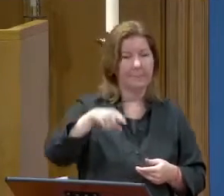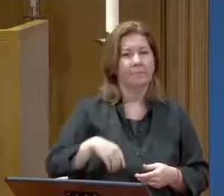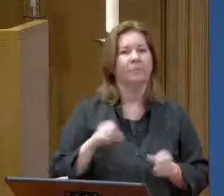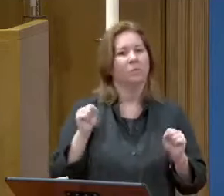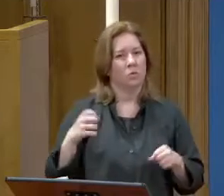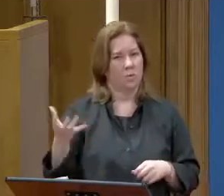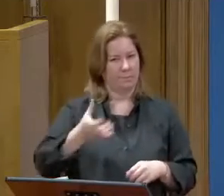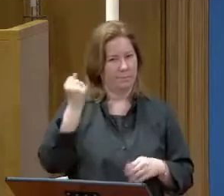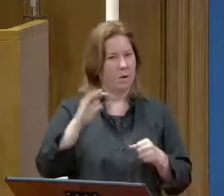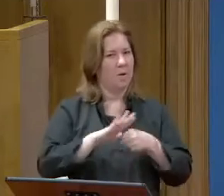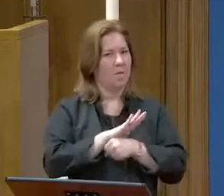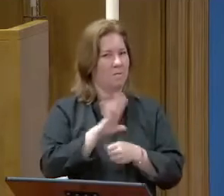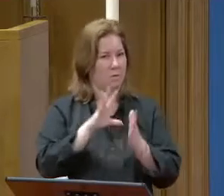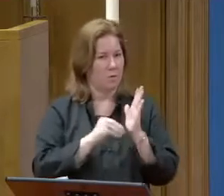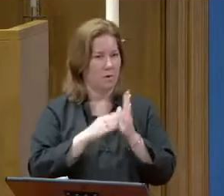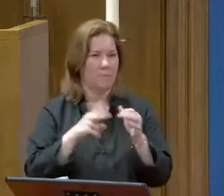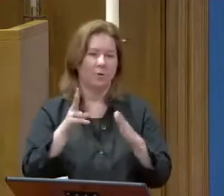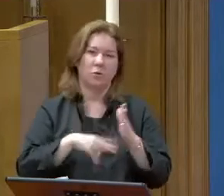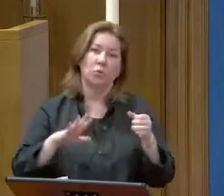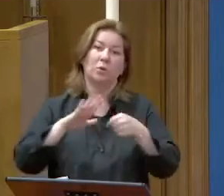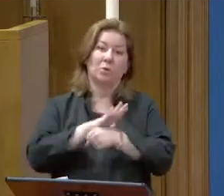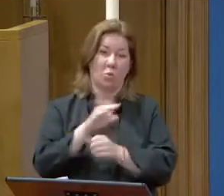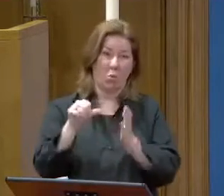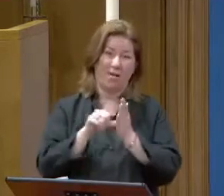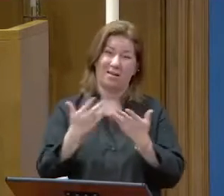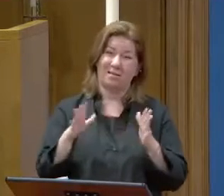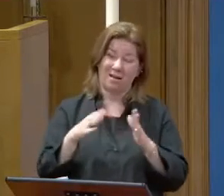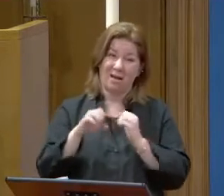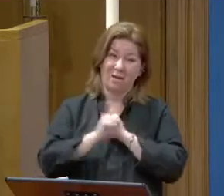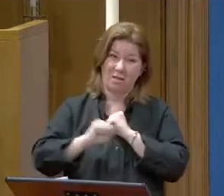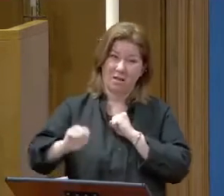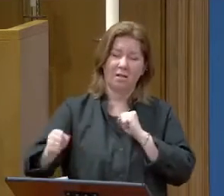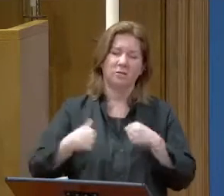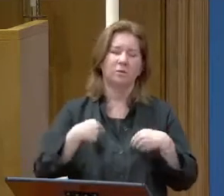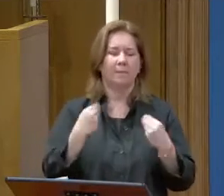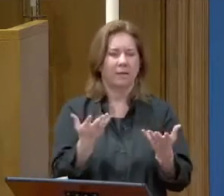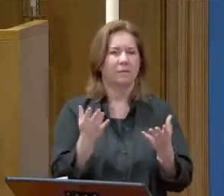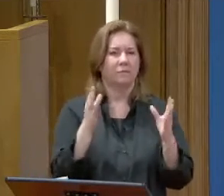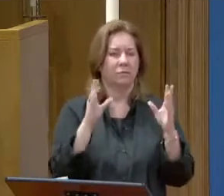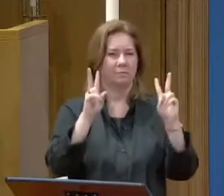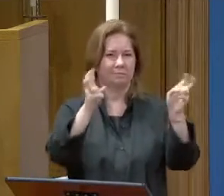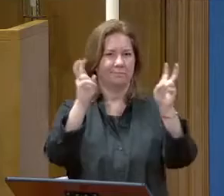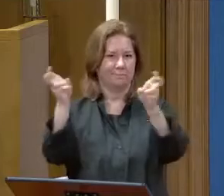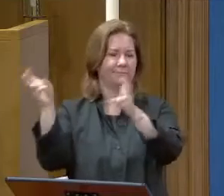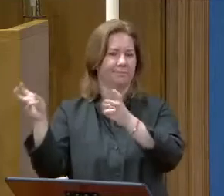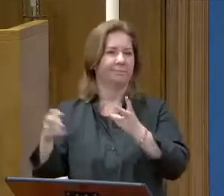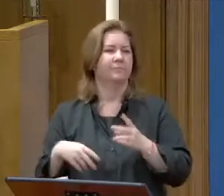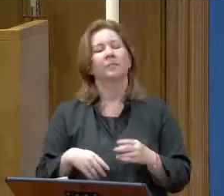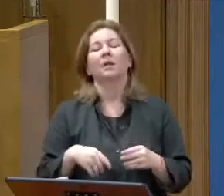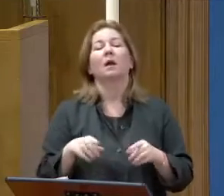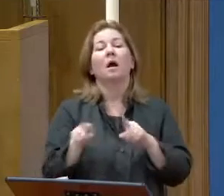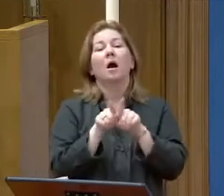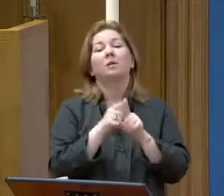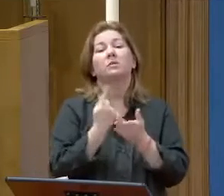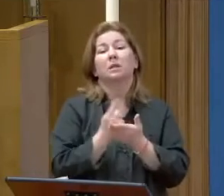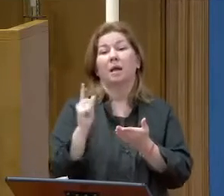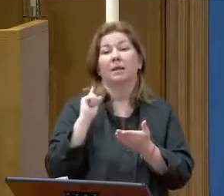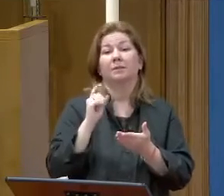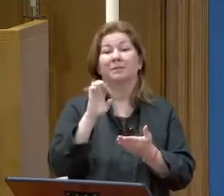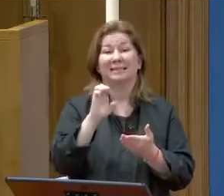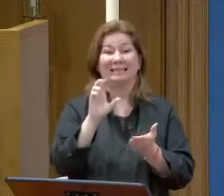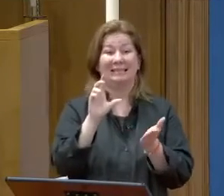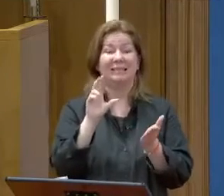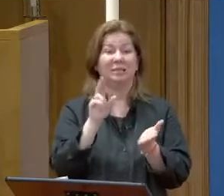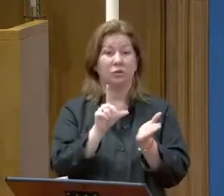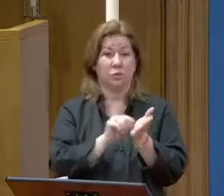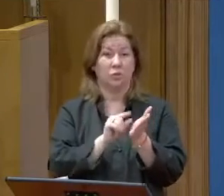copy so you can read the entire letter. It's kind of lengthy, so I'm going to give you parts of it. I also attached it to the e-news last week, and there'll